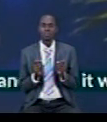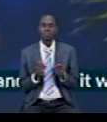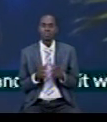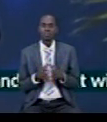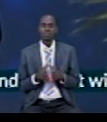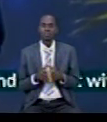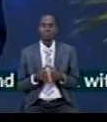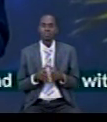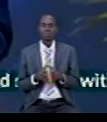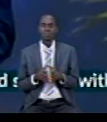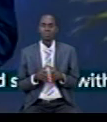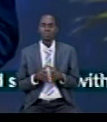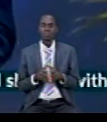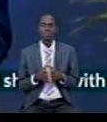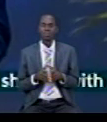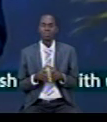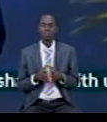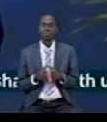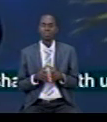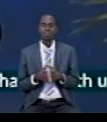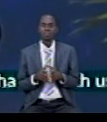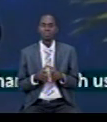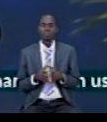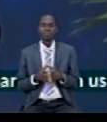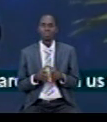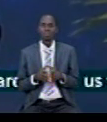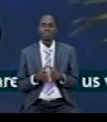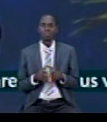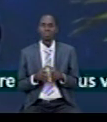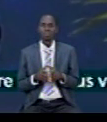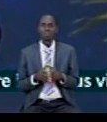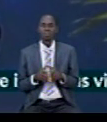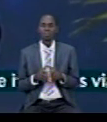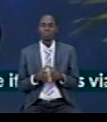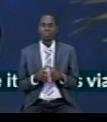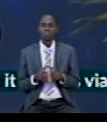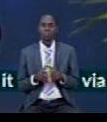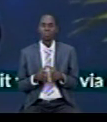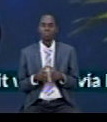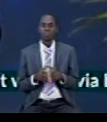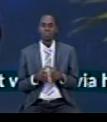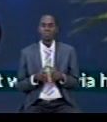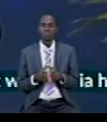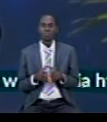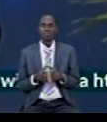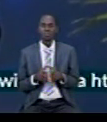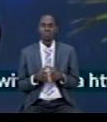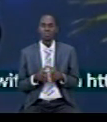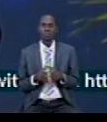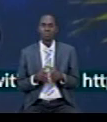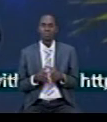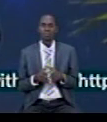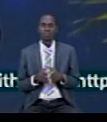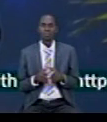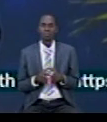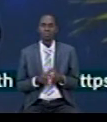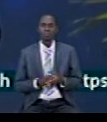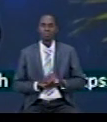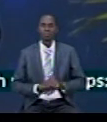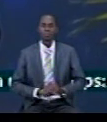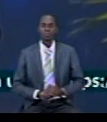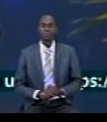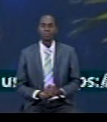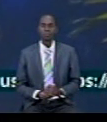Ha. My name is let me talk with Hausa. Sunana Rifkatu Haruna,